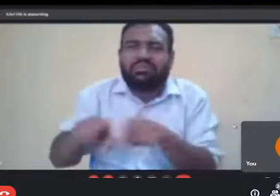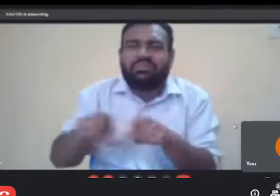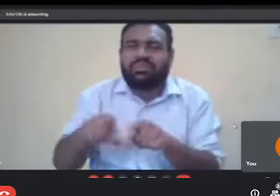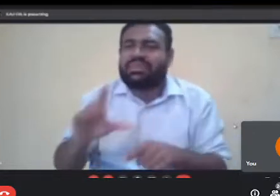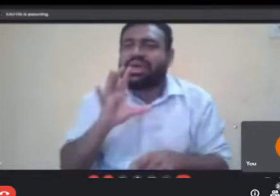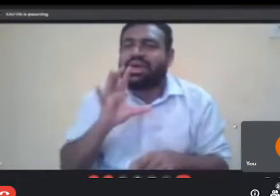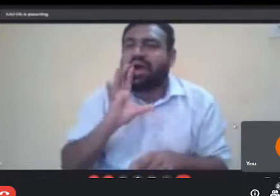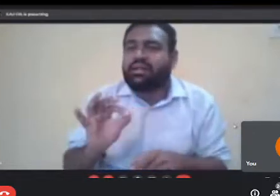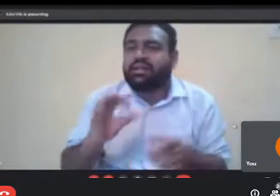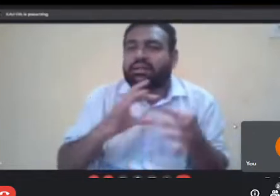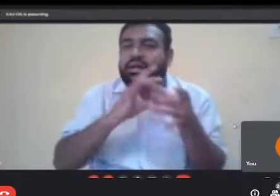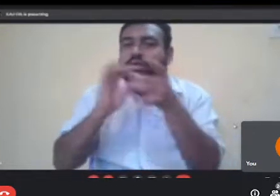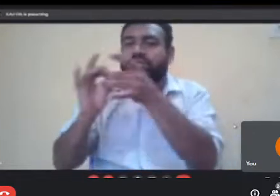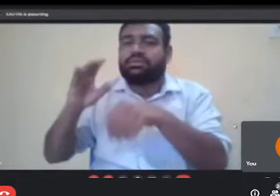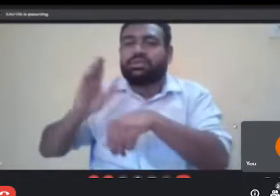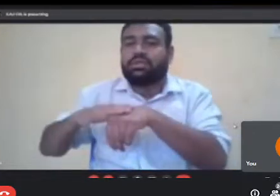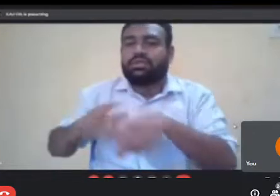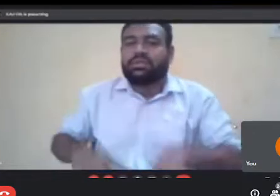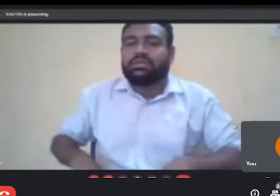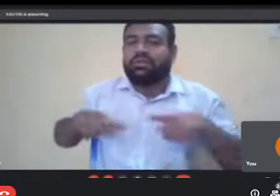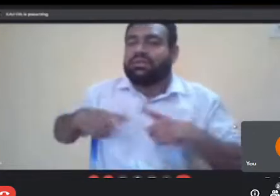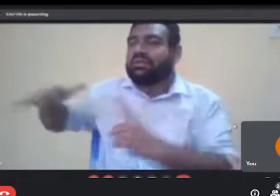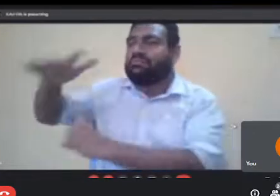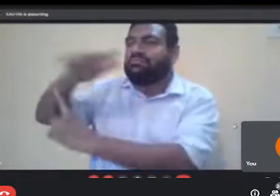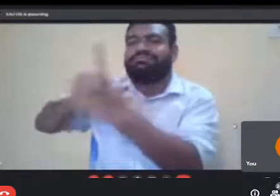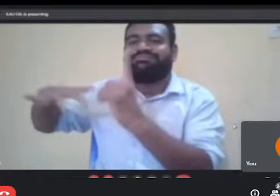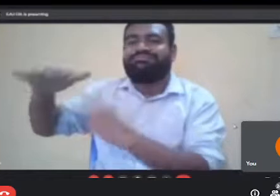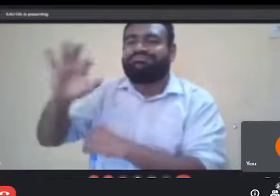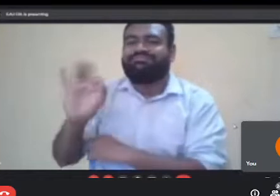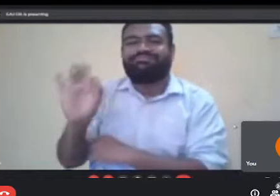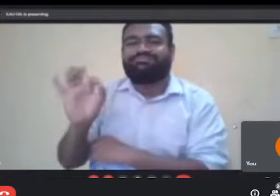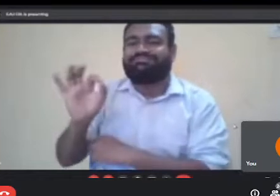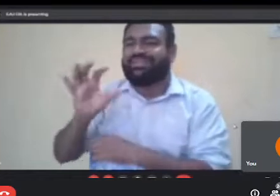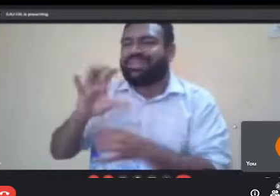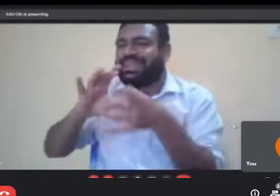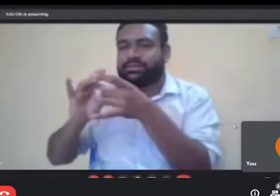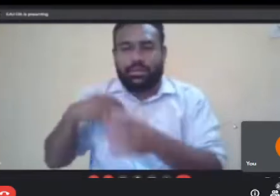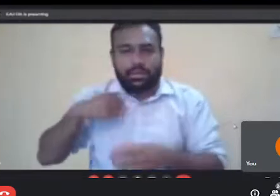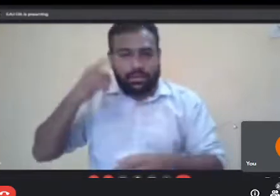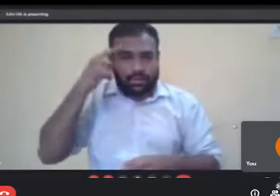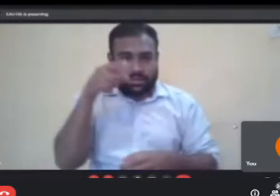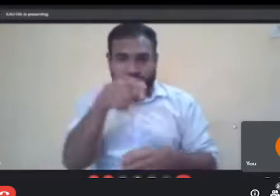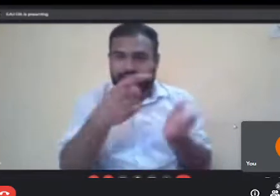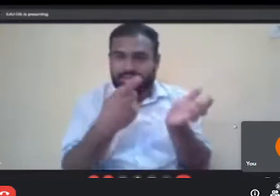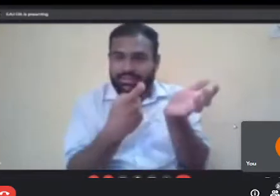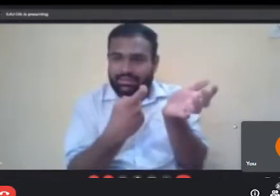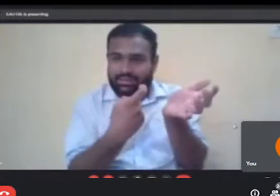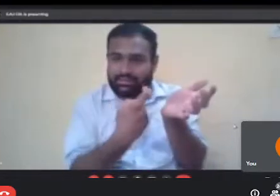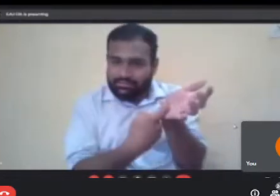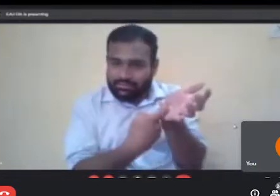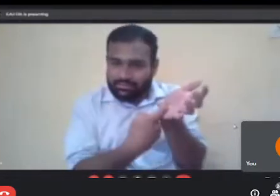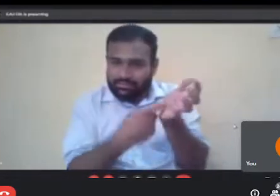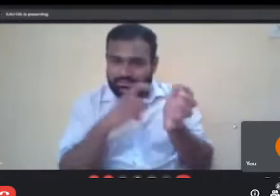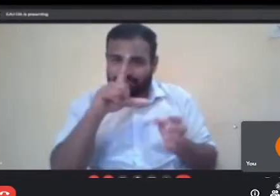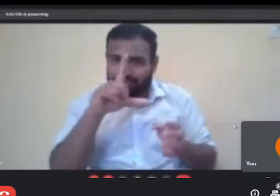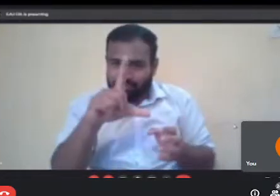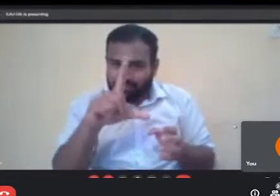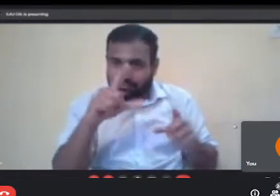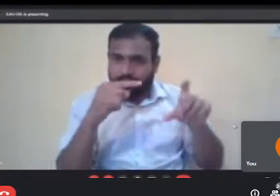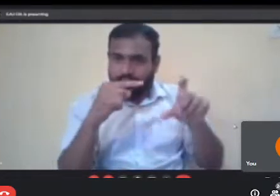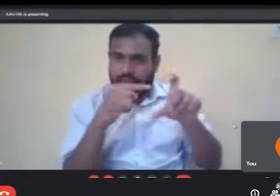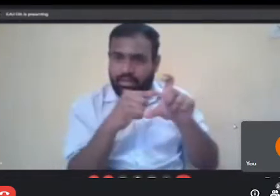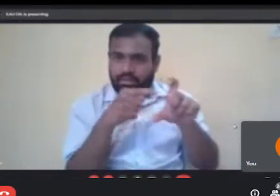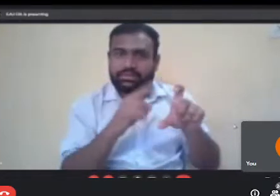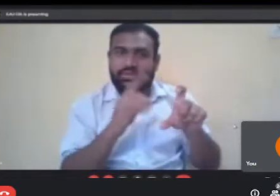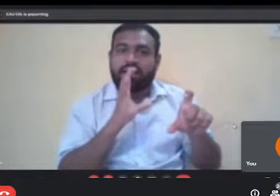We have to think out of the box. We have to use because what we learn in the books most often does